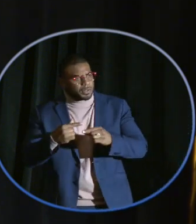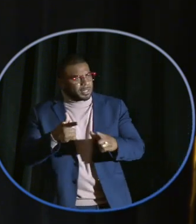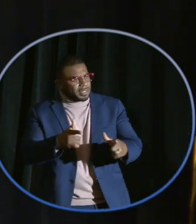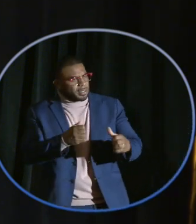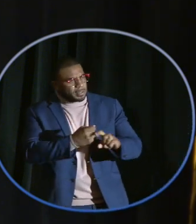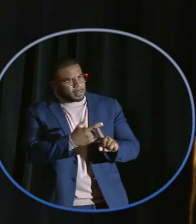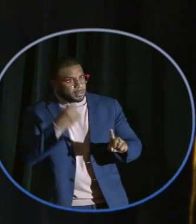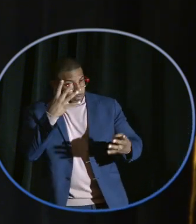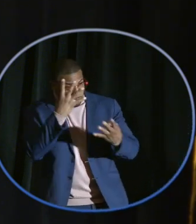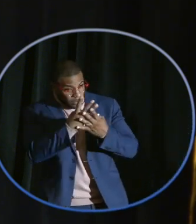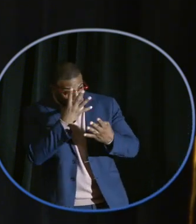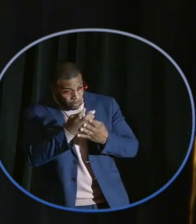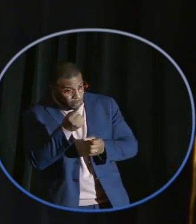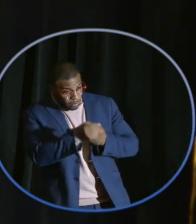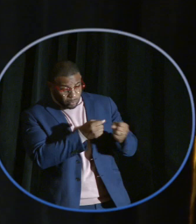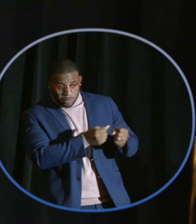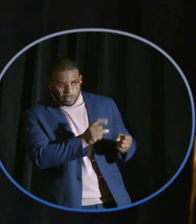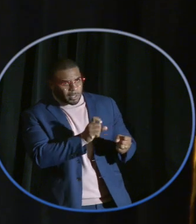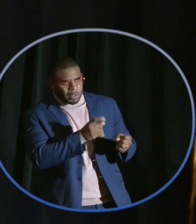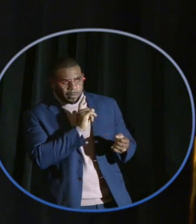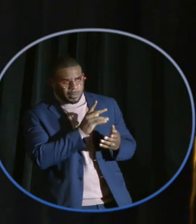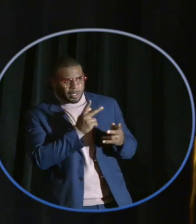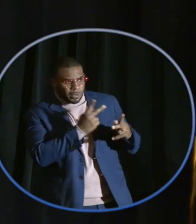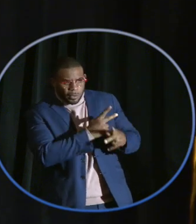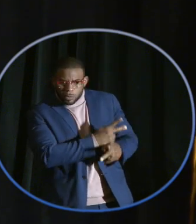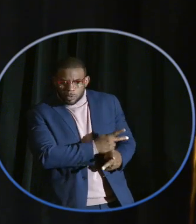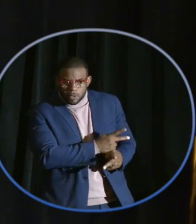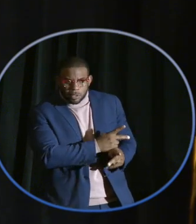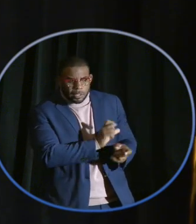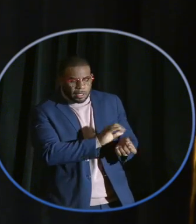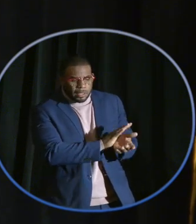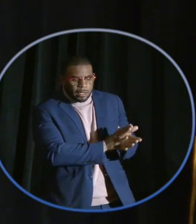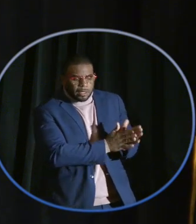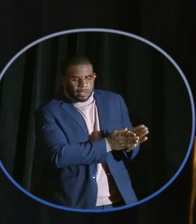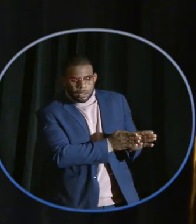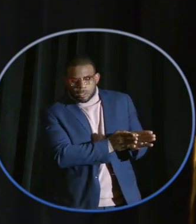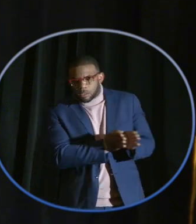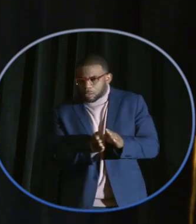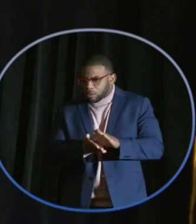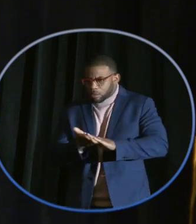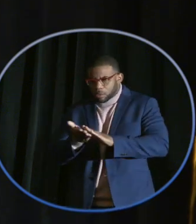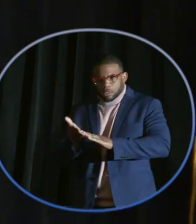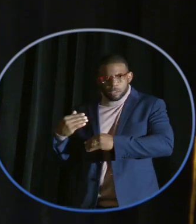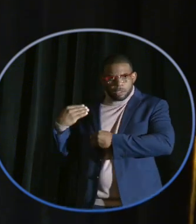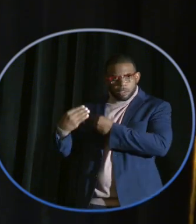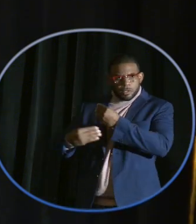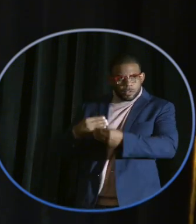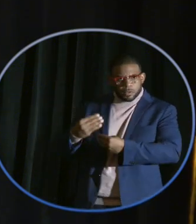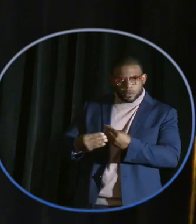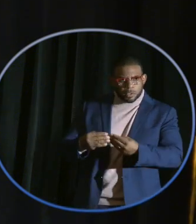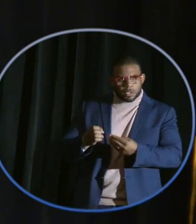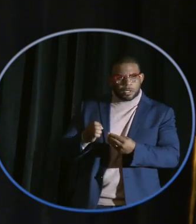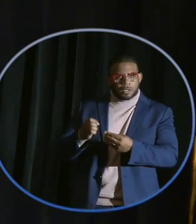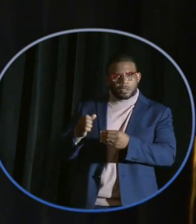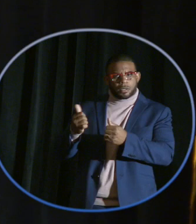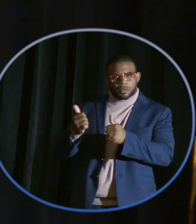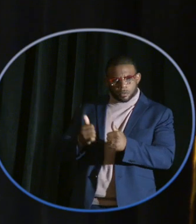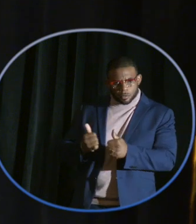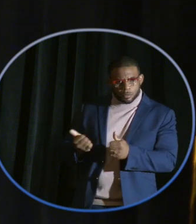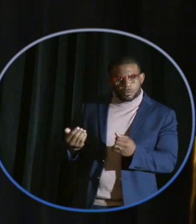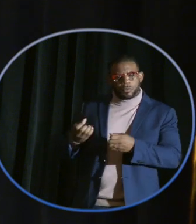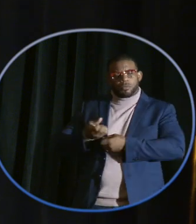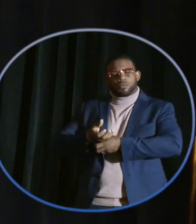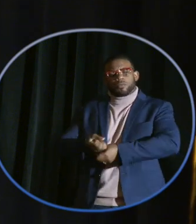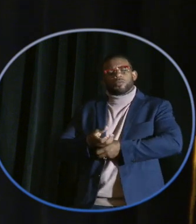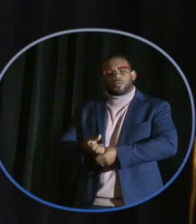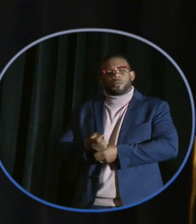mass incarceration can only be course corrected by generations of pouring into